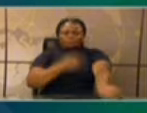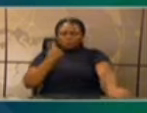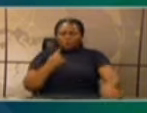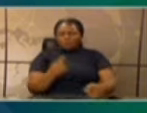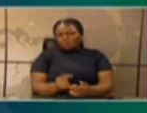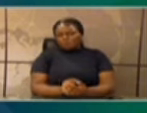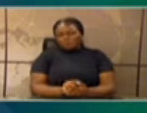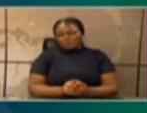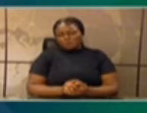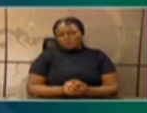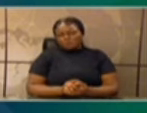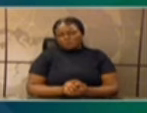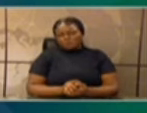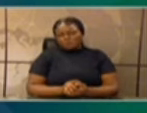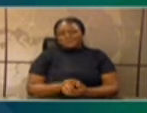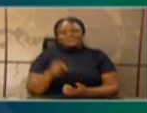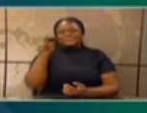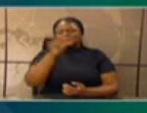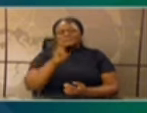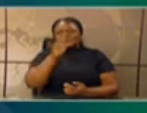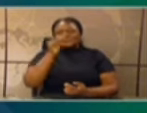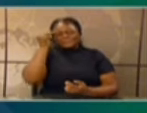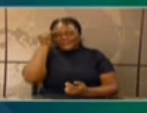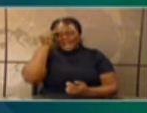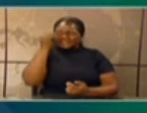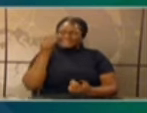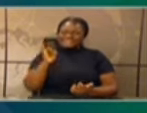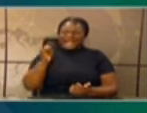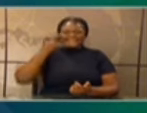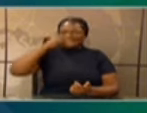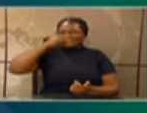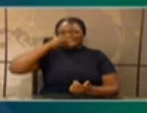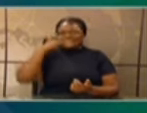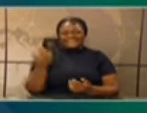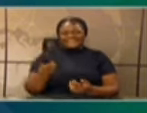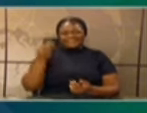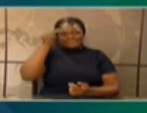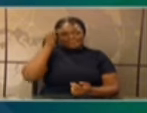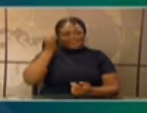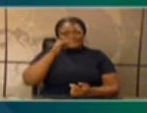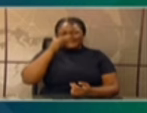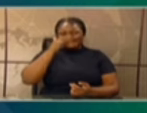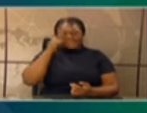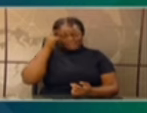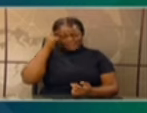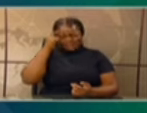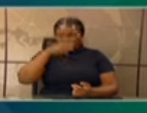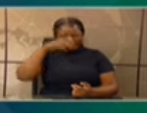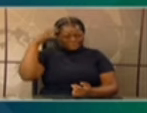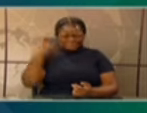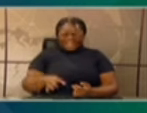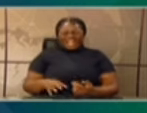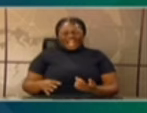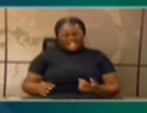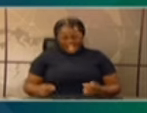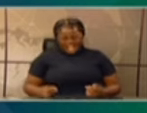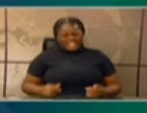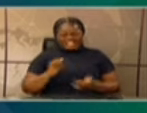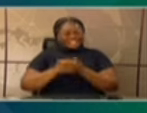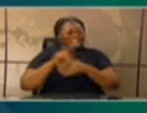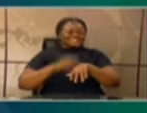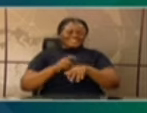say, why shall I want to award him Kuala Dream? Any idea, and it's a woo because a summer and then Yama boy in your